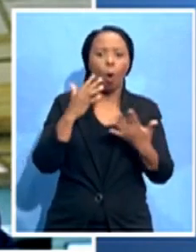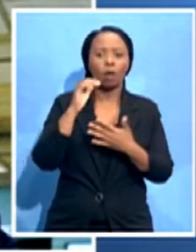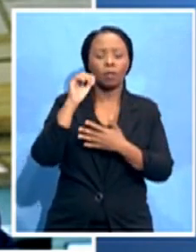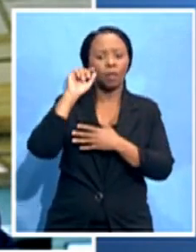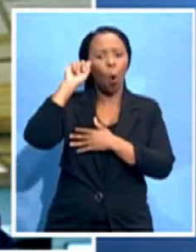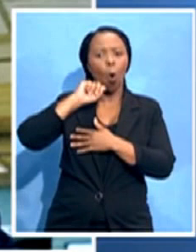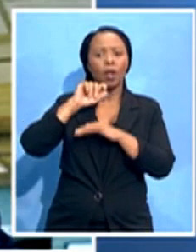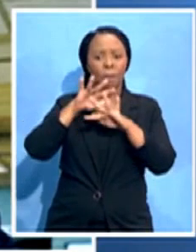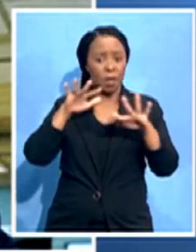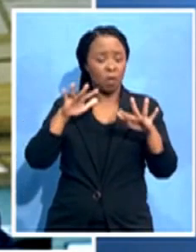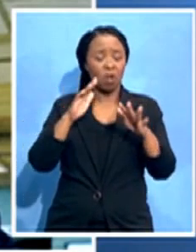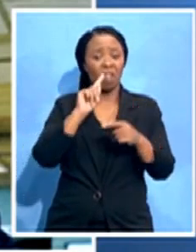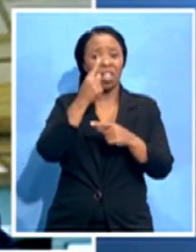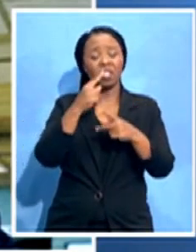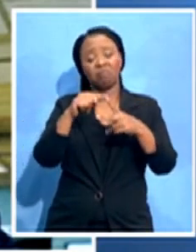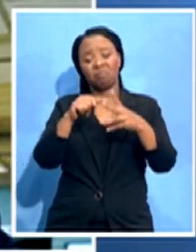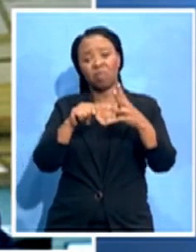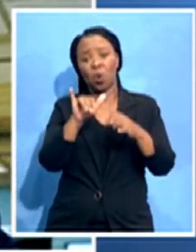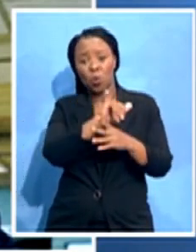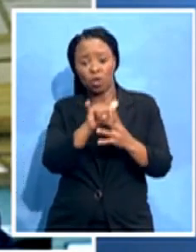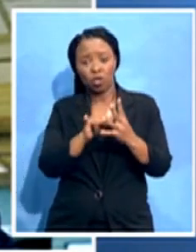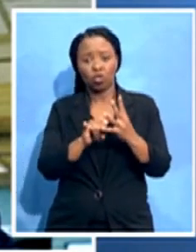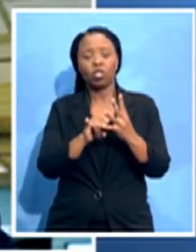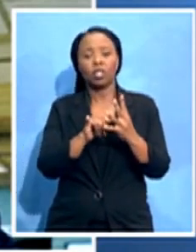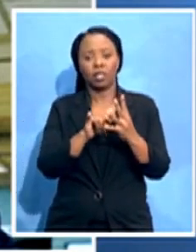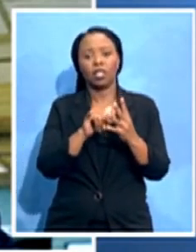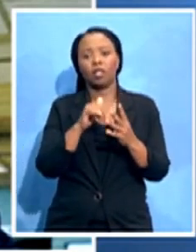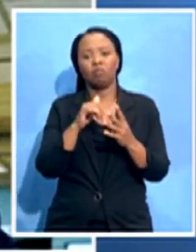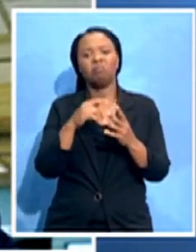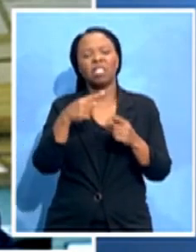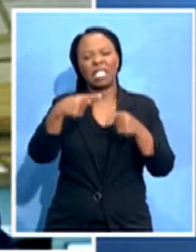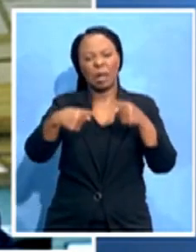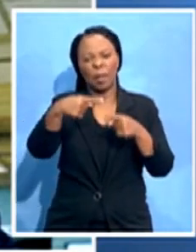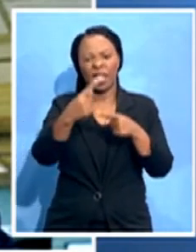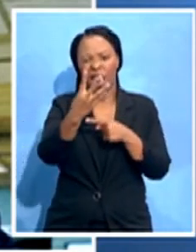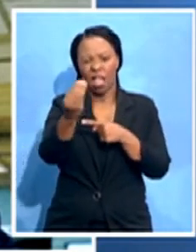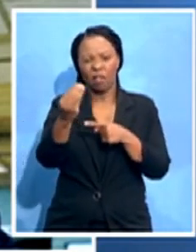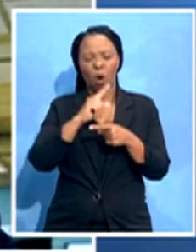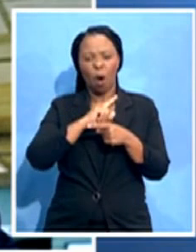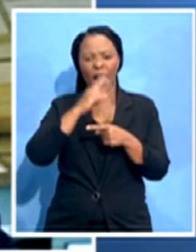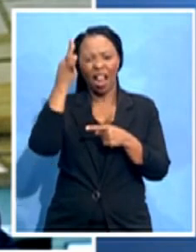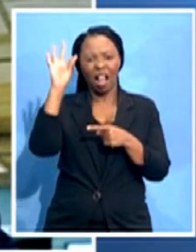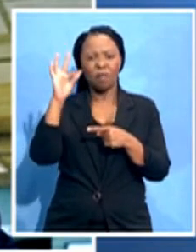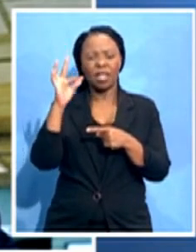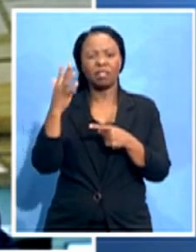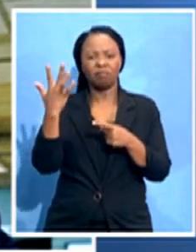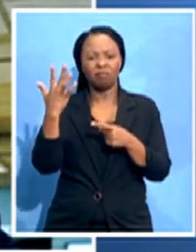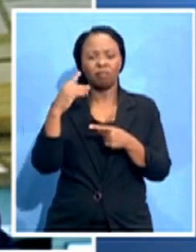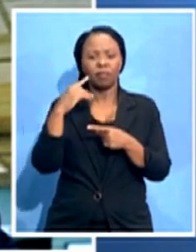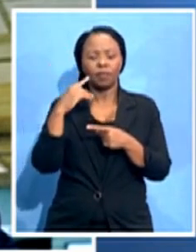in terms of, is this because the government intends to vaccinate the